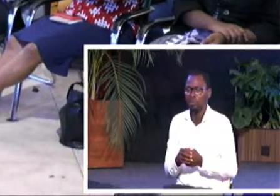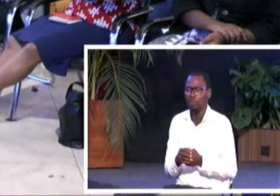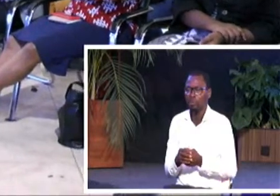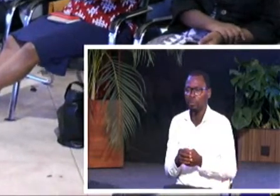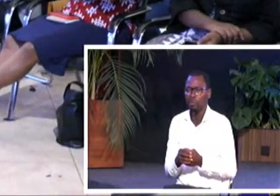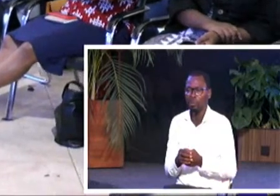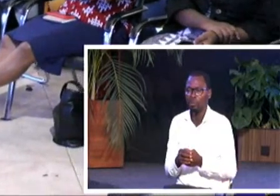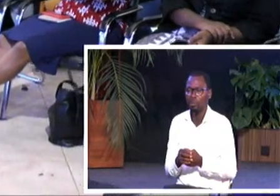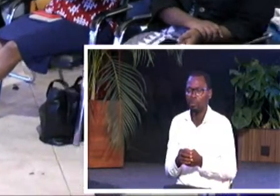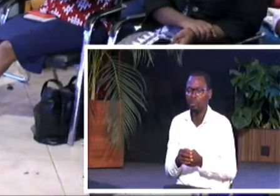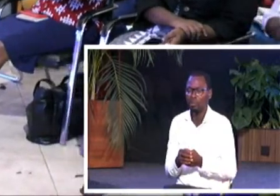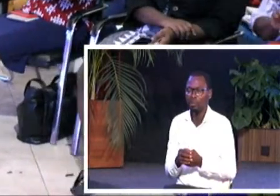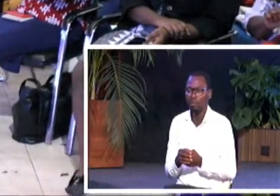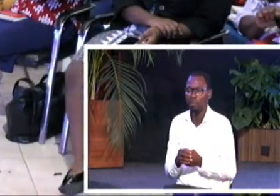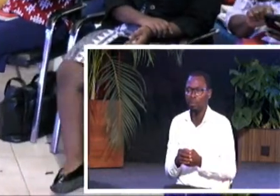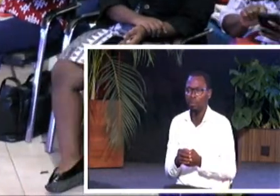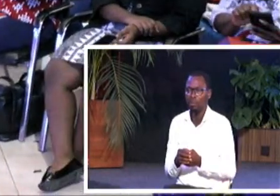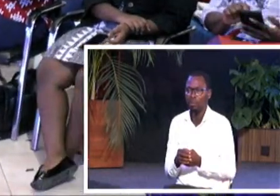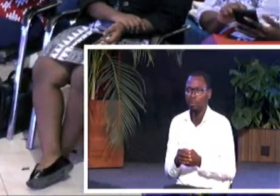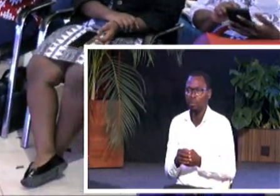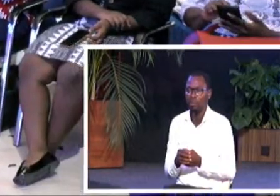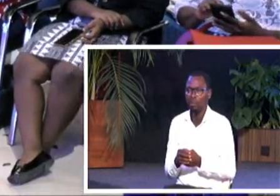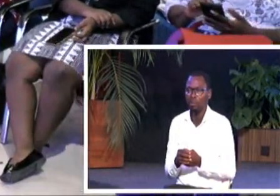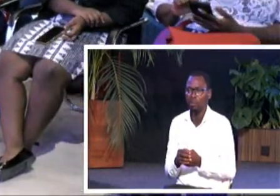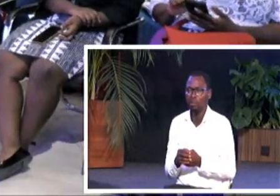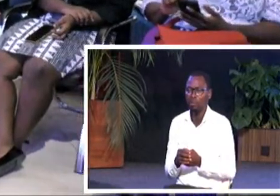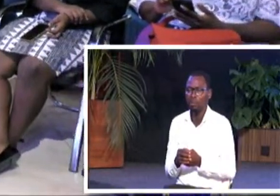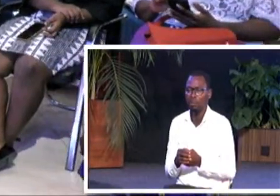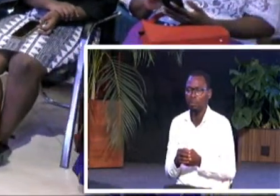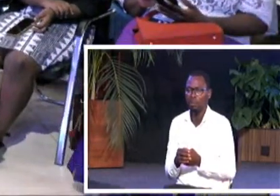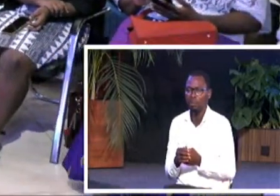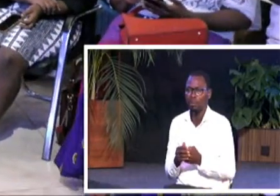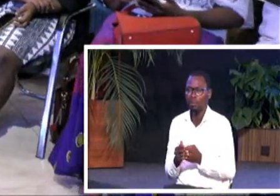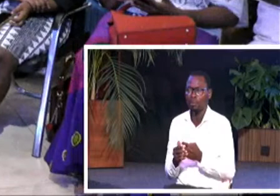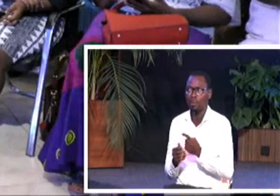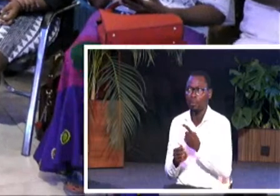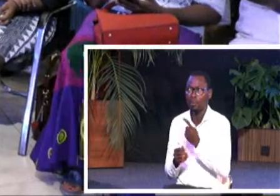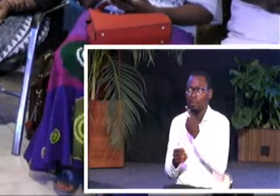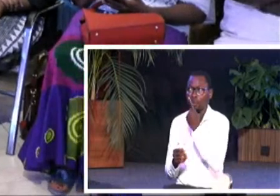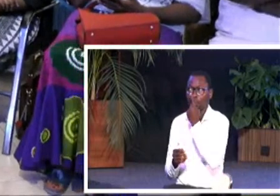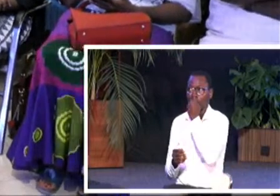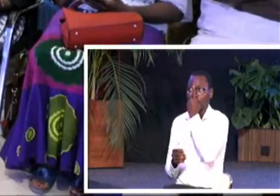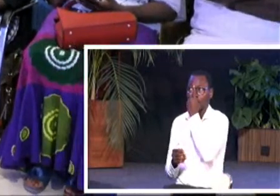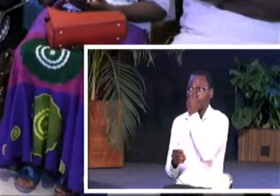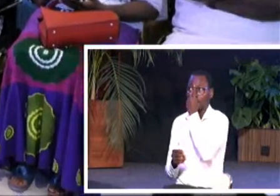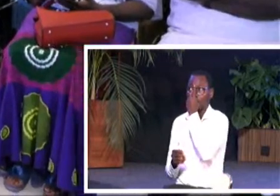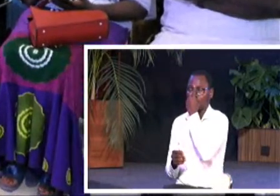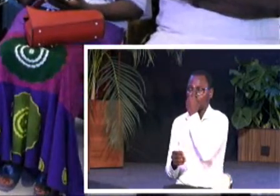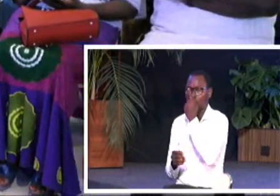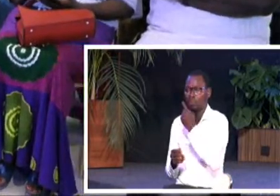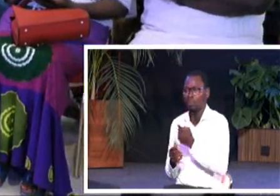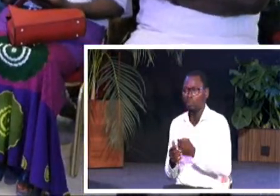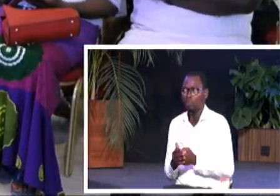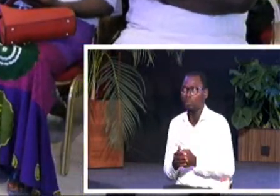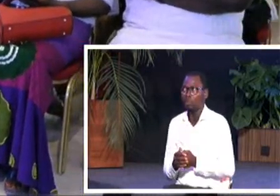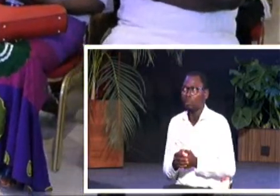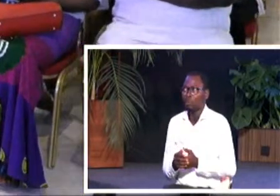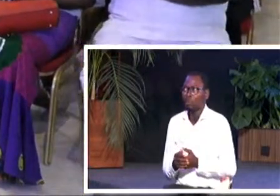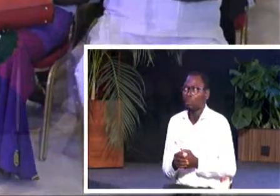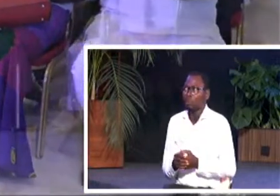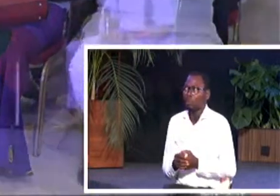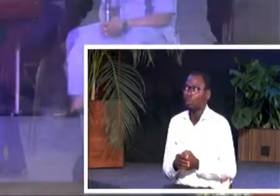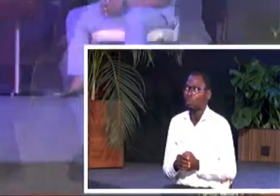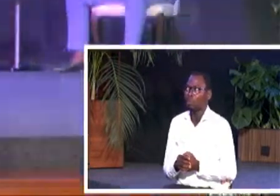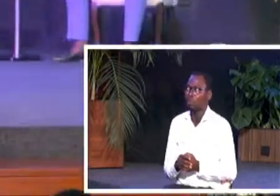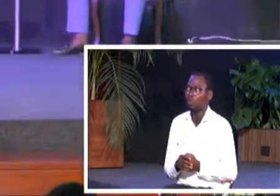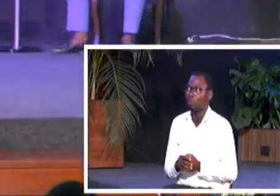are the voice of Maximus Ametorgoh. He is the CEO of Pop Out. He calls the startup tech company,